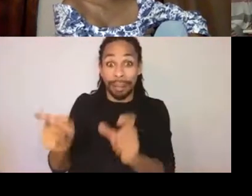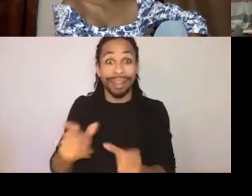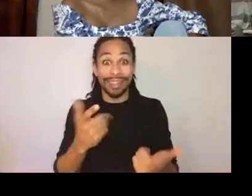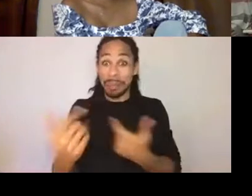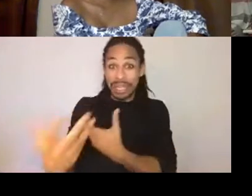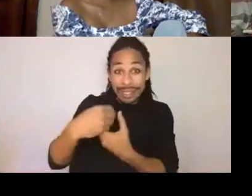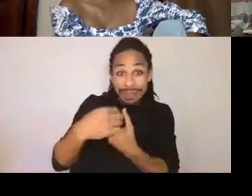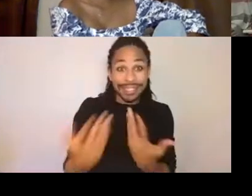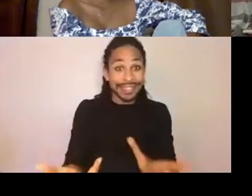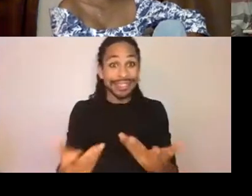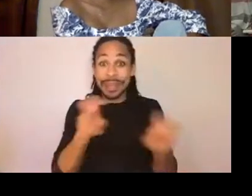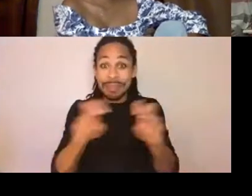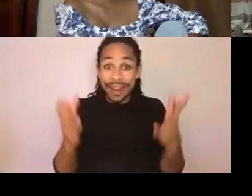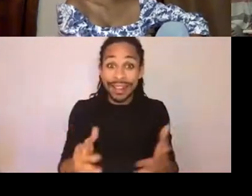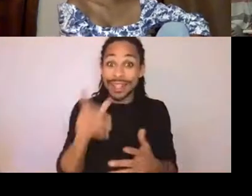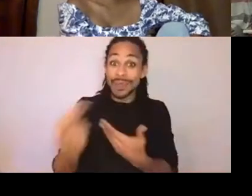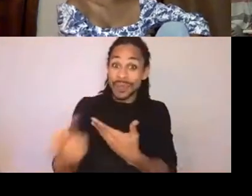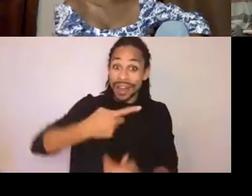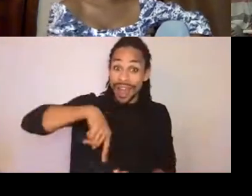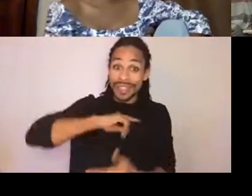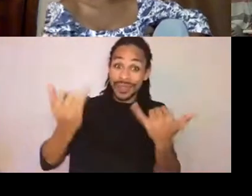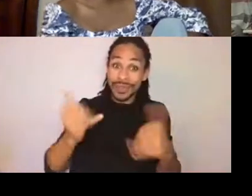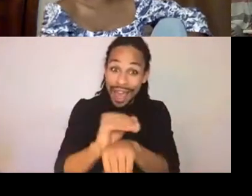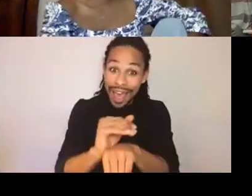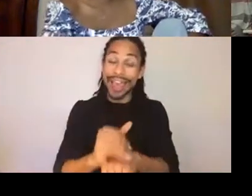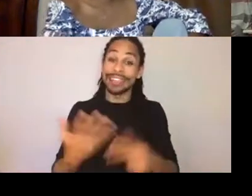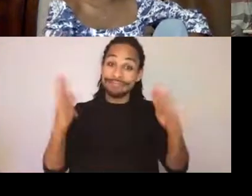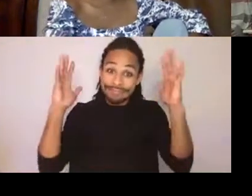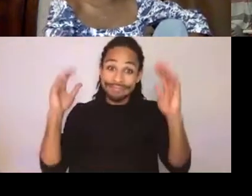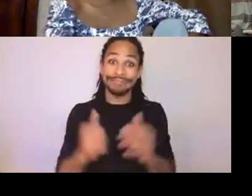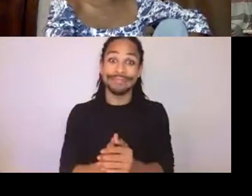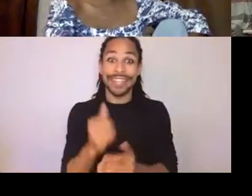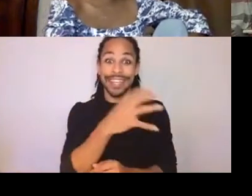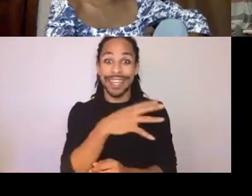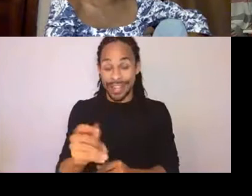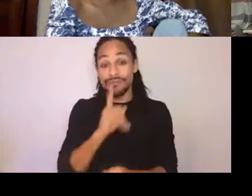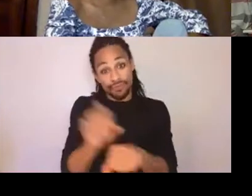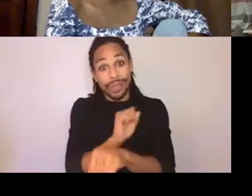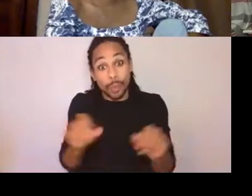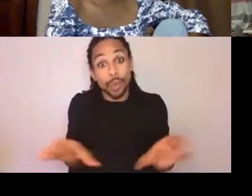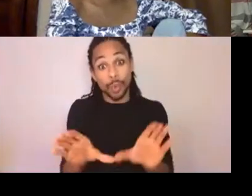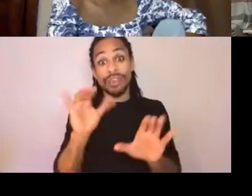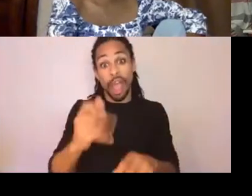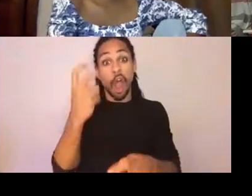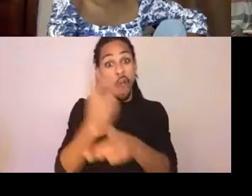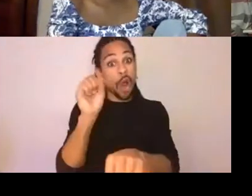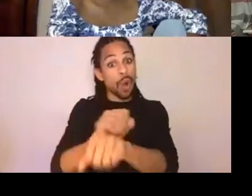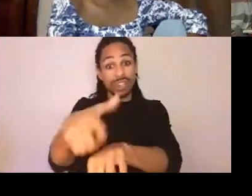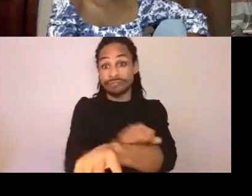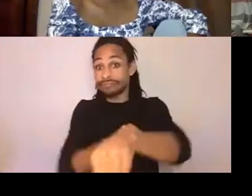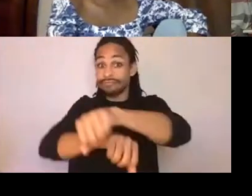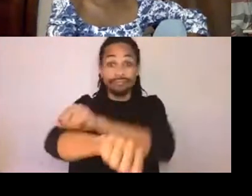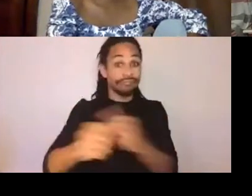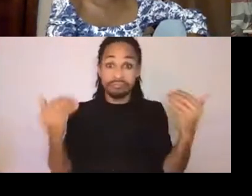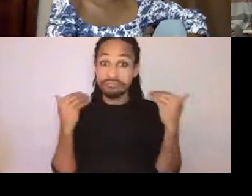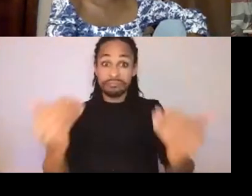participants, panelists that we have joining us tonight, who are actually doing the hard work to achieving equity rather than just this kind